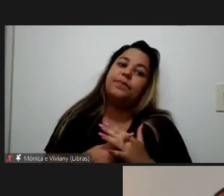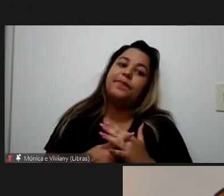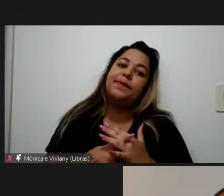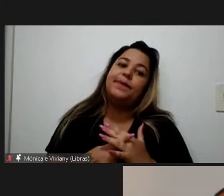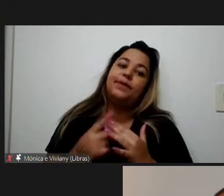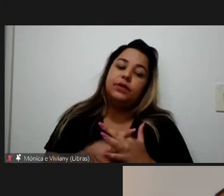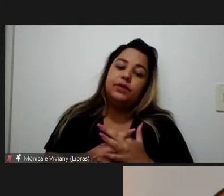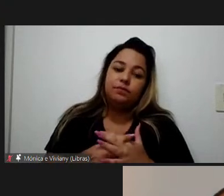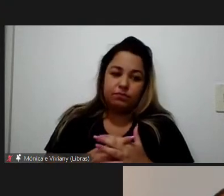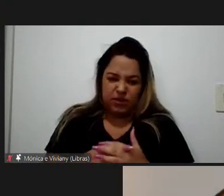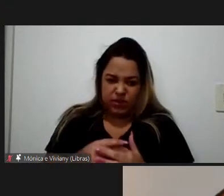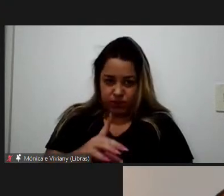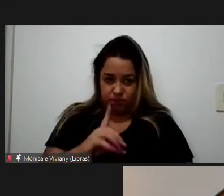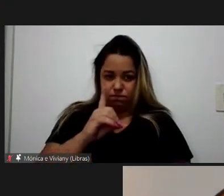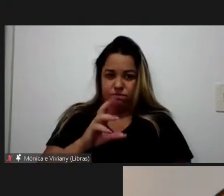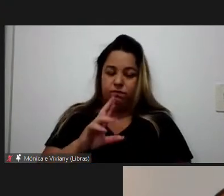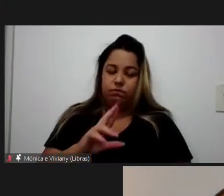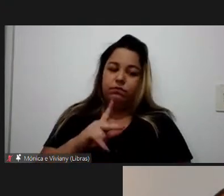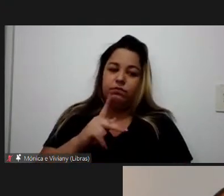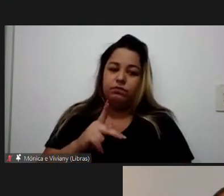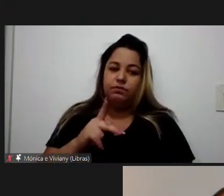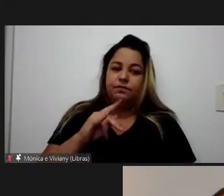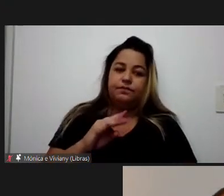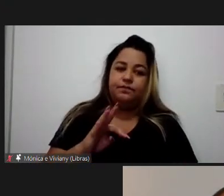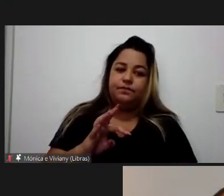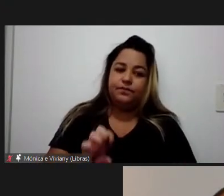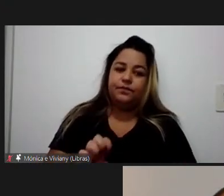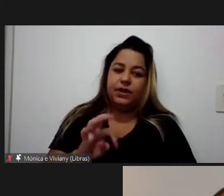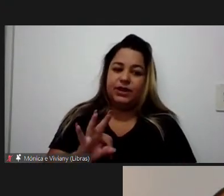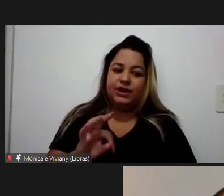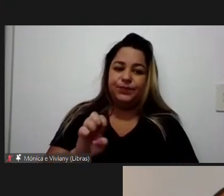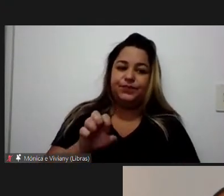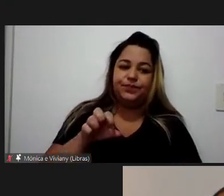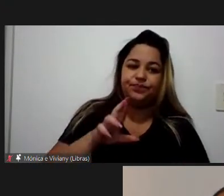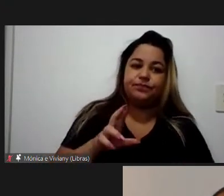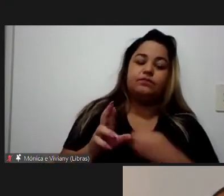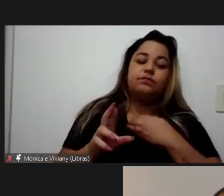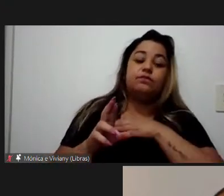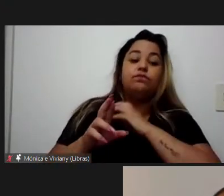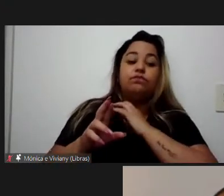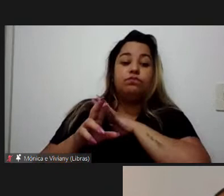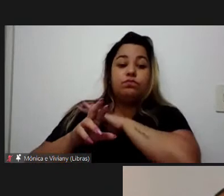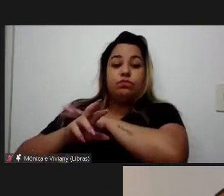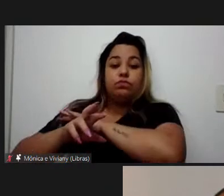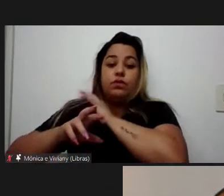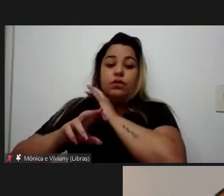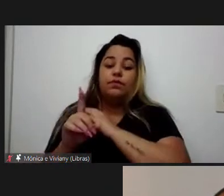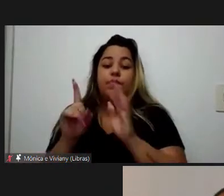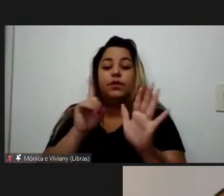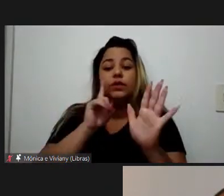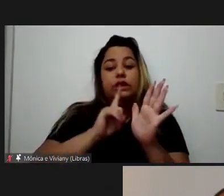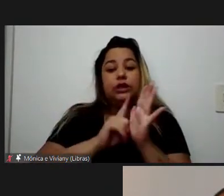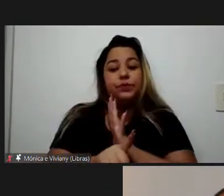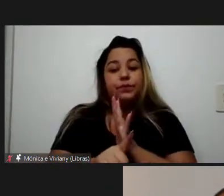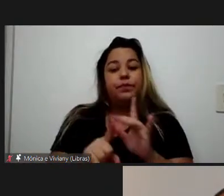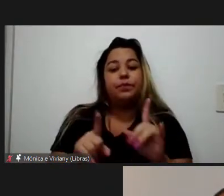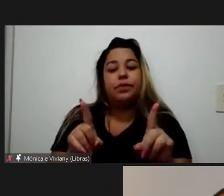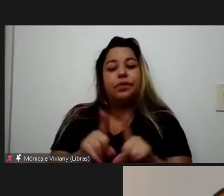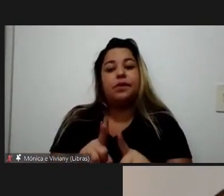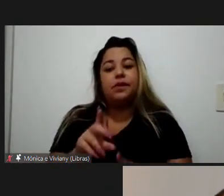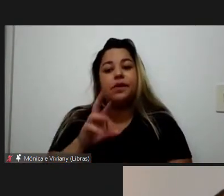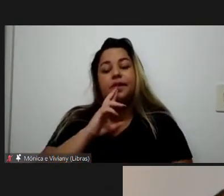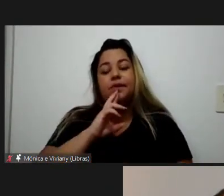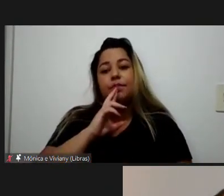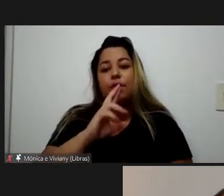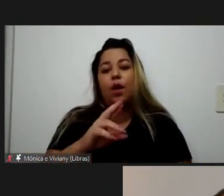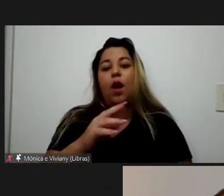make first one for Dr. Peter. I'm going to make 3 questions for him, and then I'm going to make them one by one,